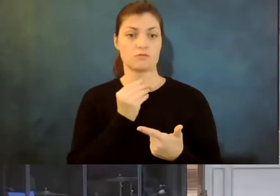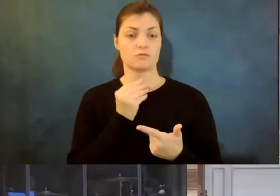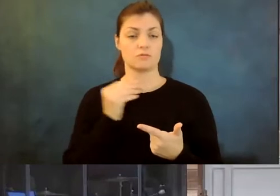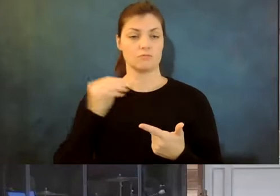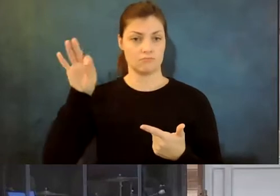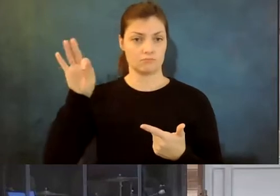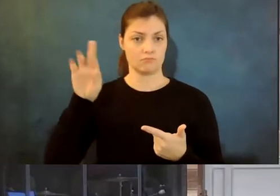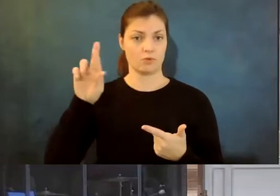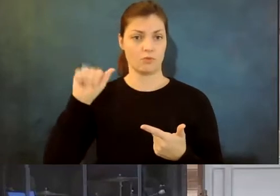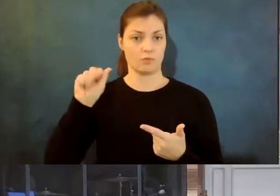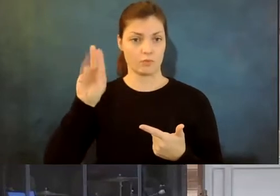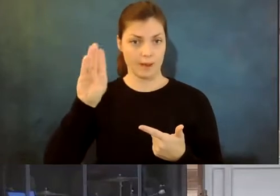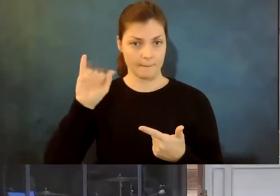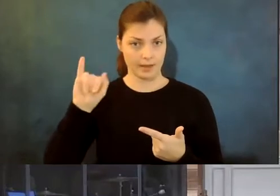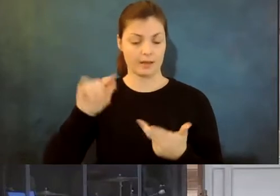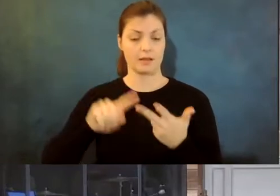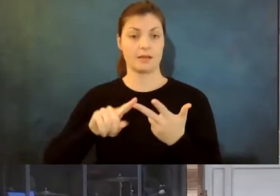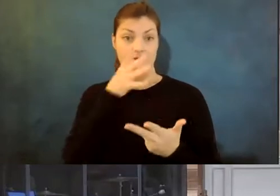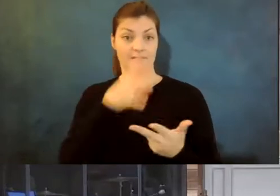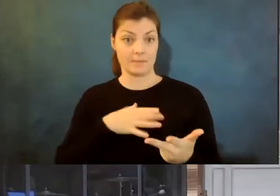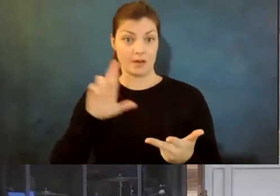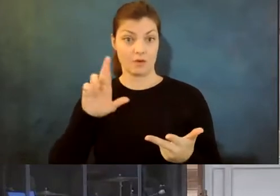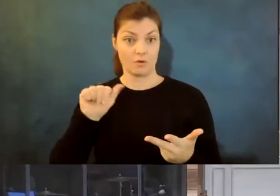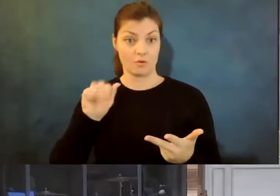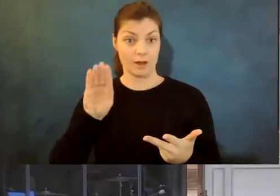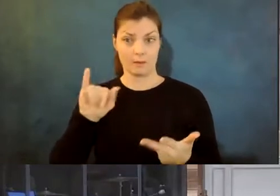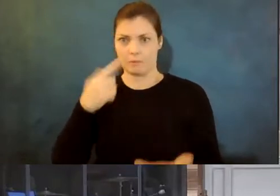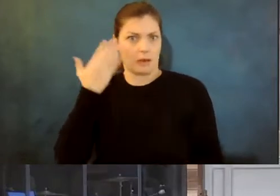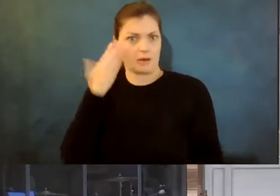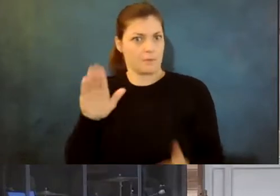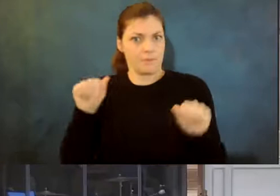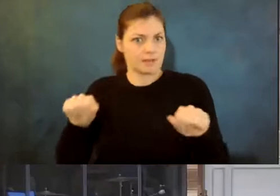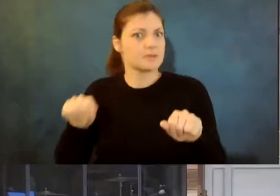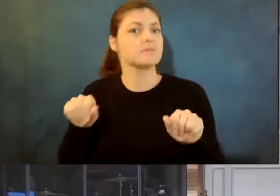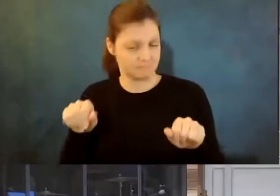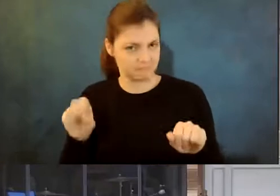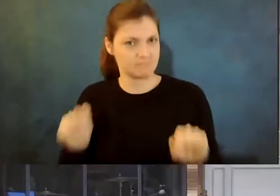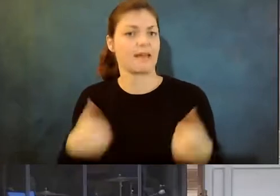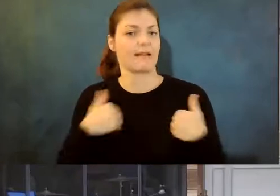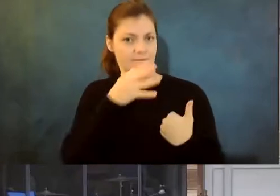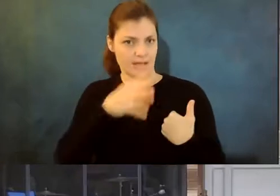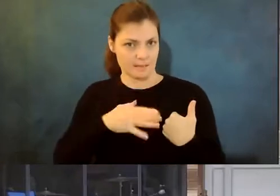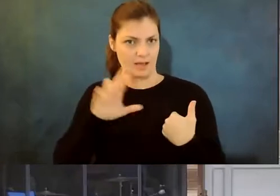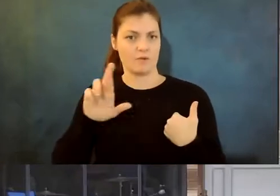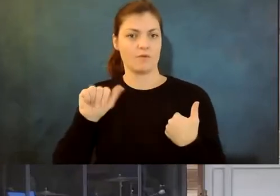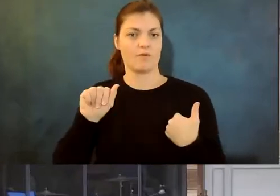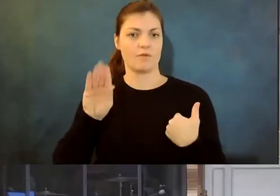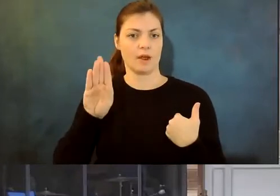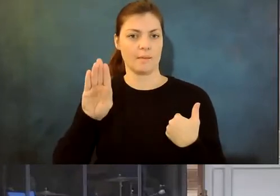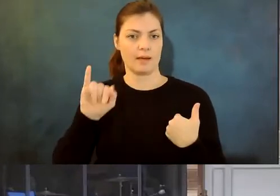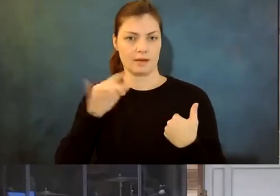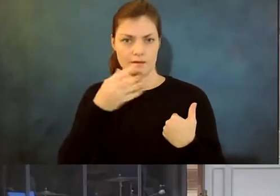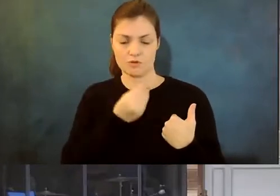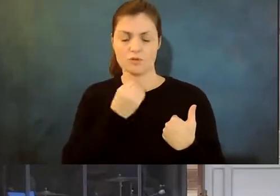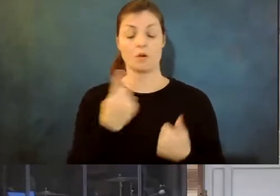a female rabbi. I mean, I didn't even know there were female rabbis until I worked there. But there are. And but this particular Muslim